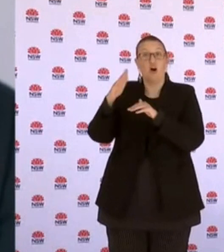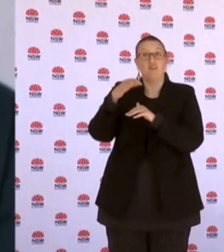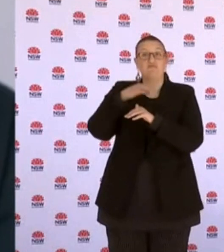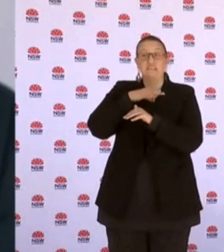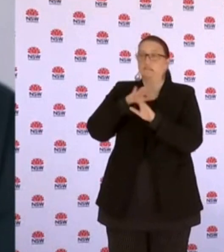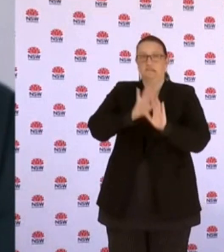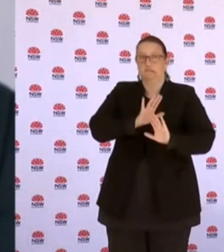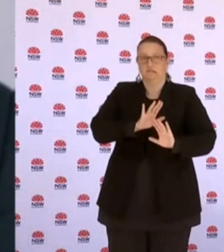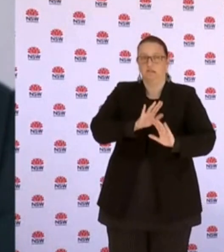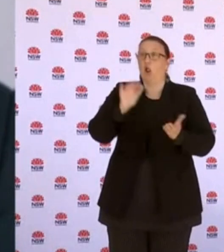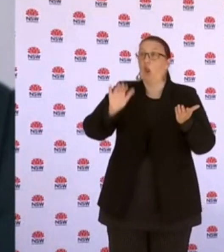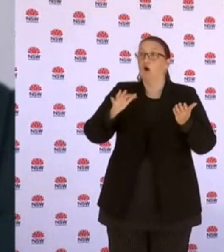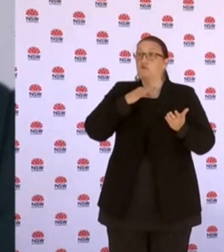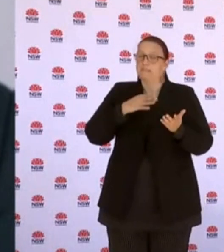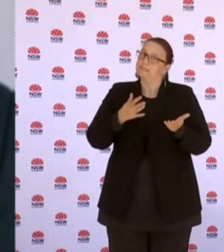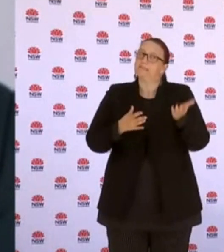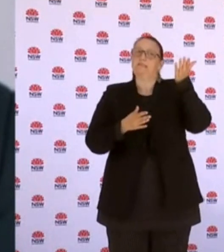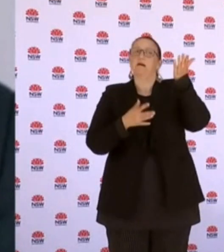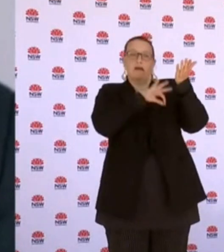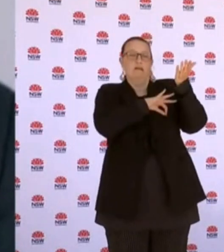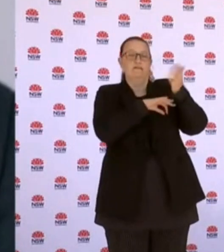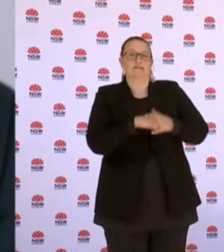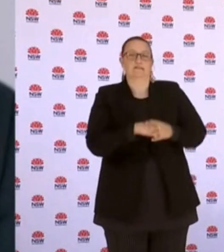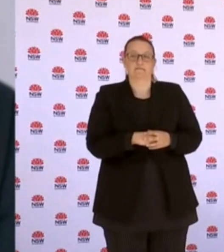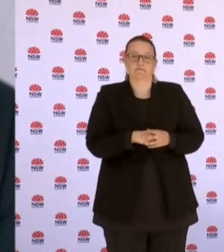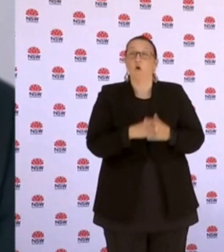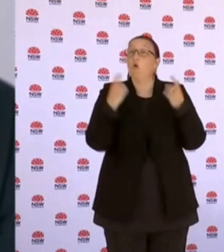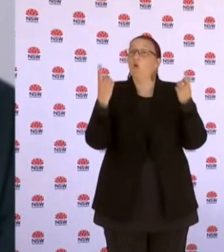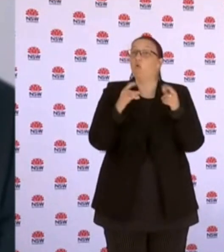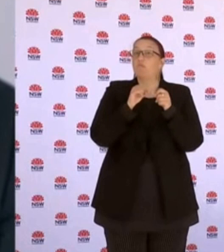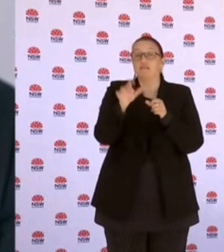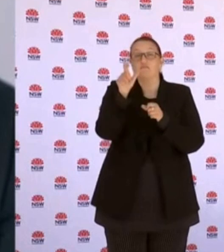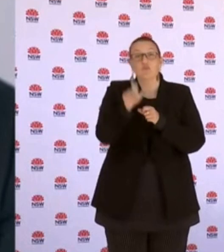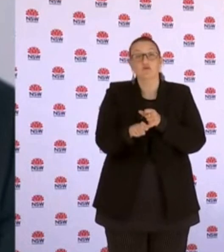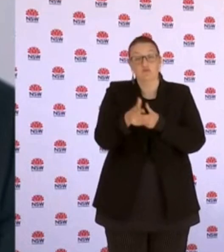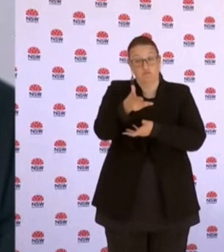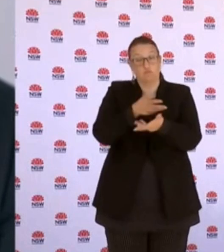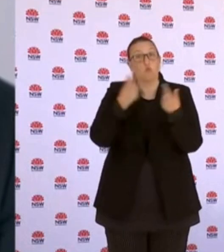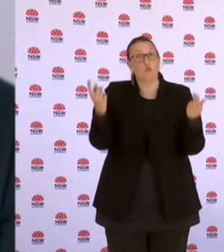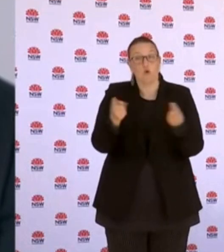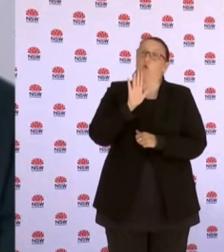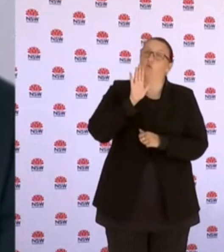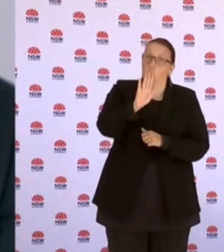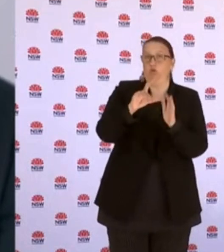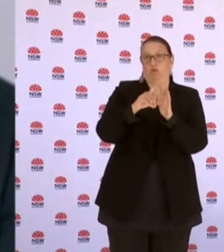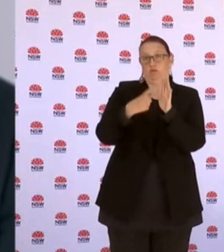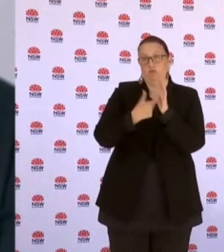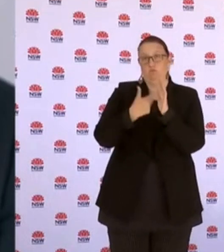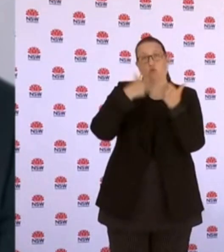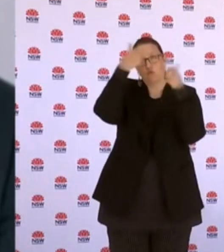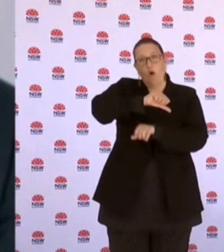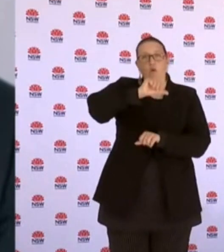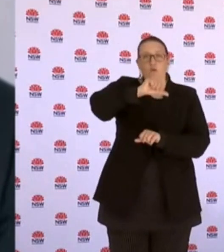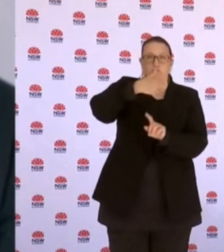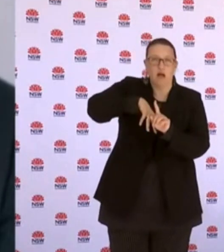best, and therefore that discussion is optimally had there. But obviously, my key message is, if you are